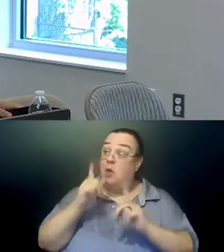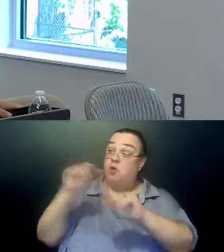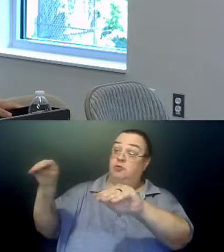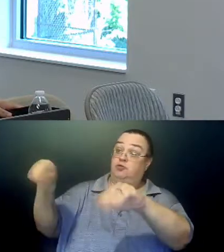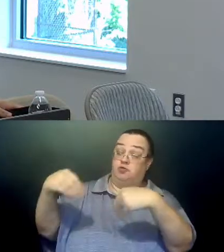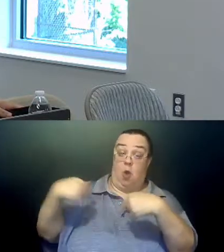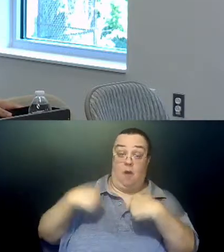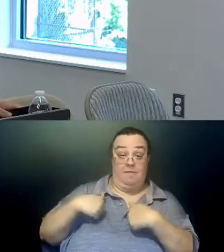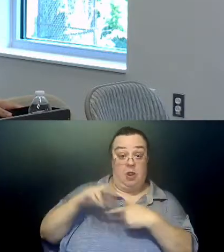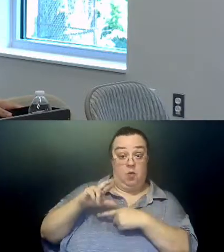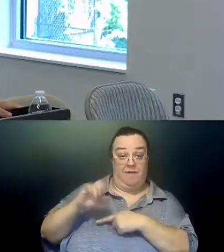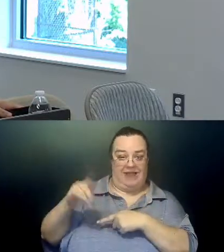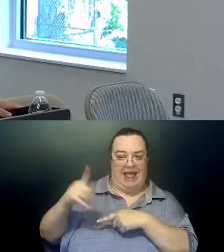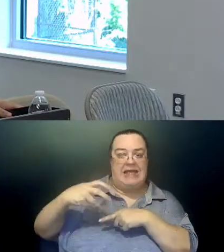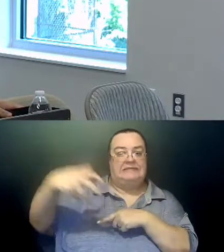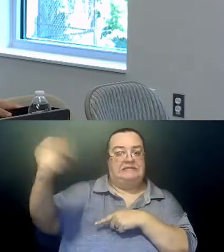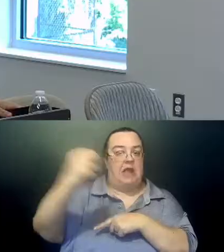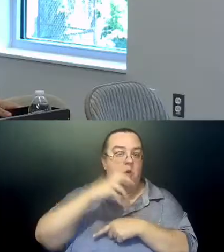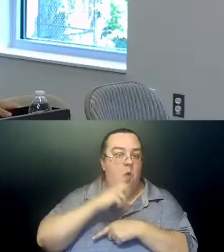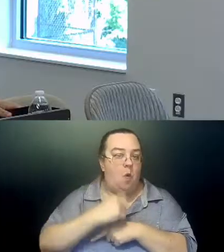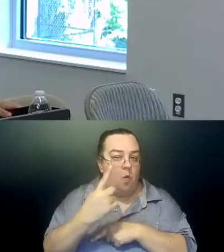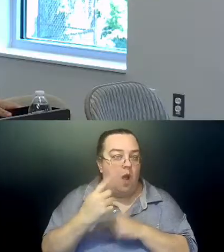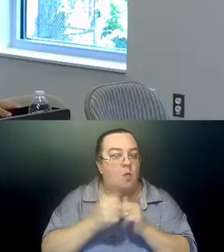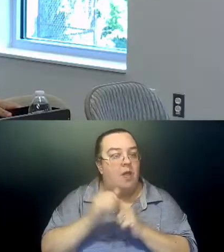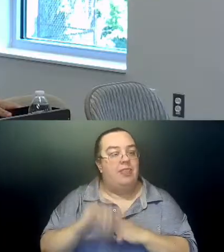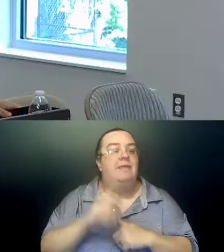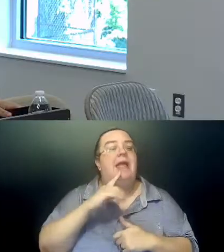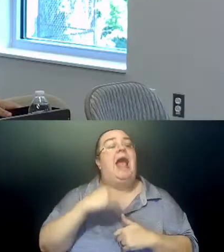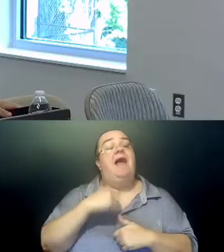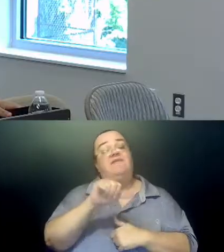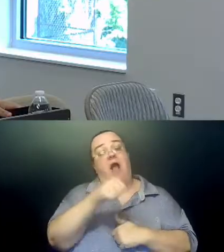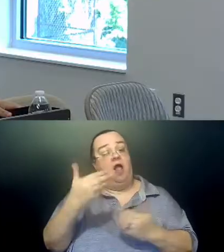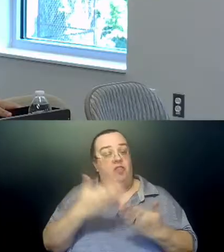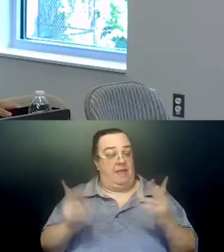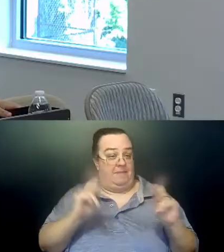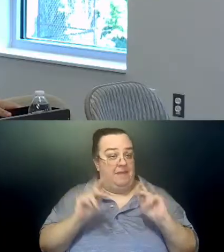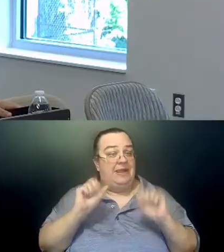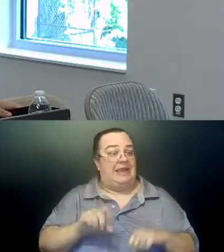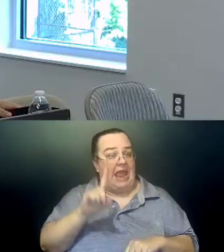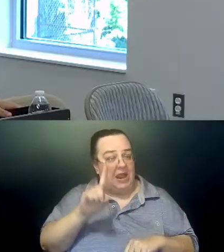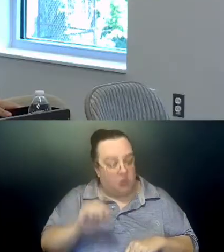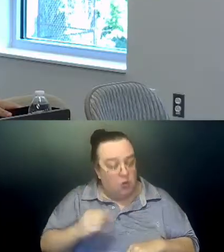takes the old one with them. There are other things people can do that we don't need to take